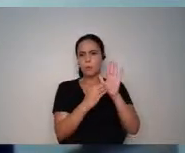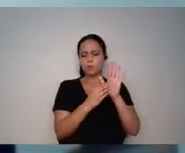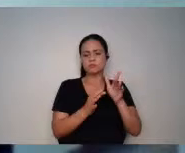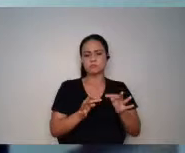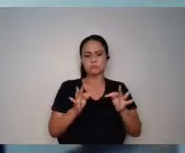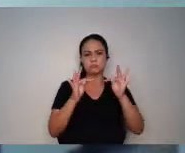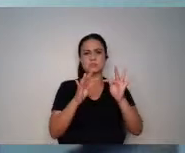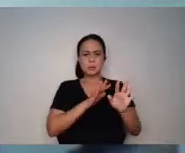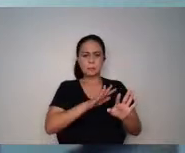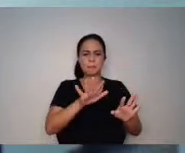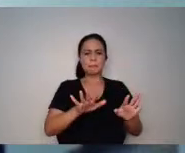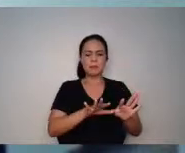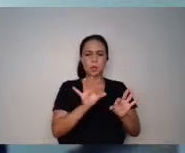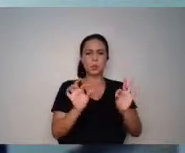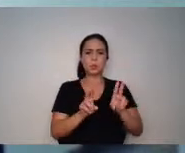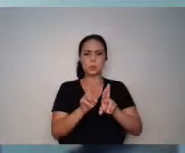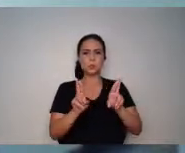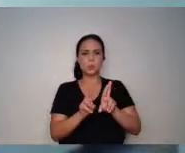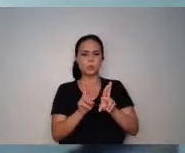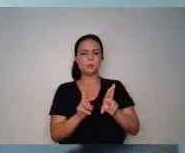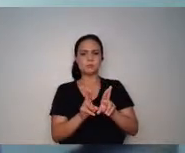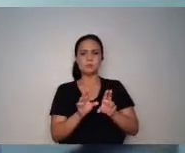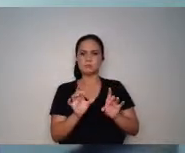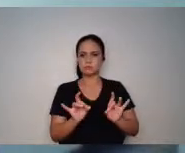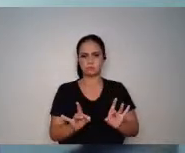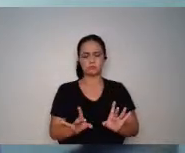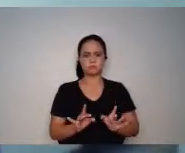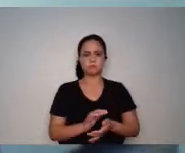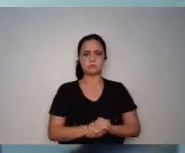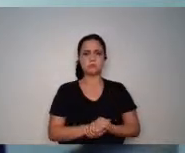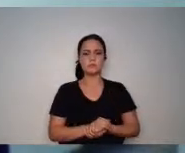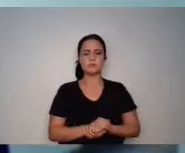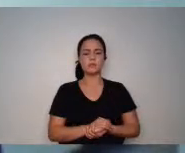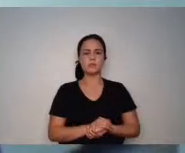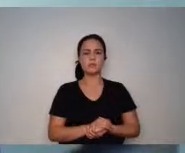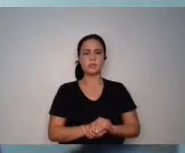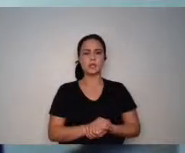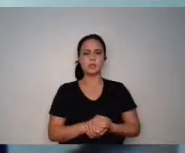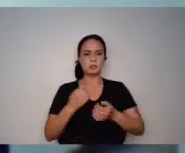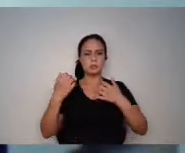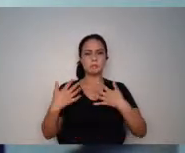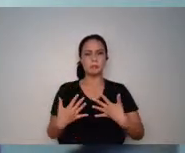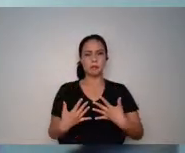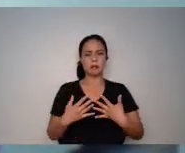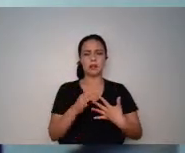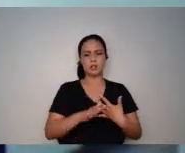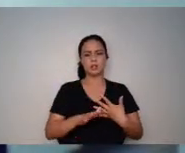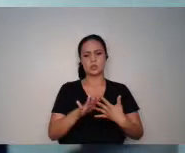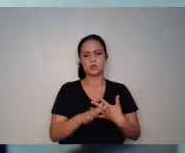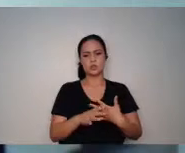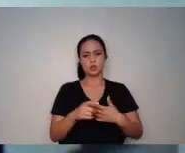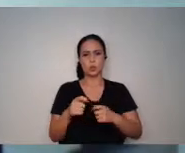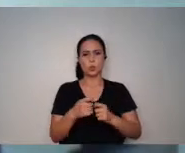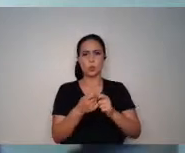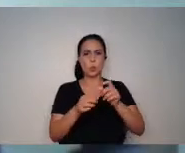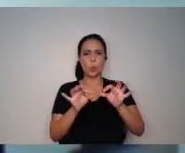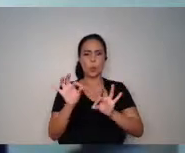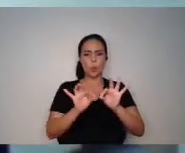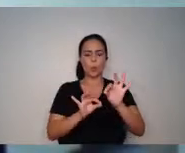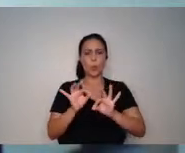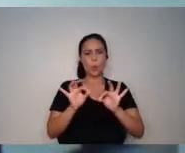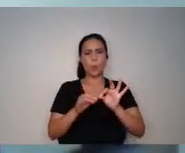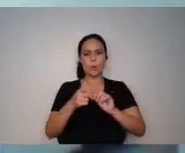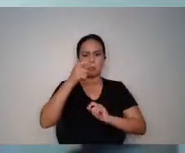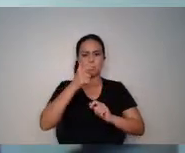the platforms can be made as a means? They don't define our posture